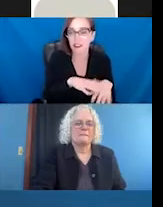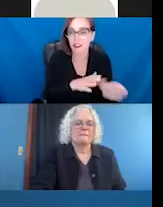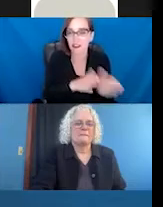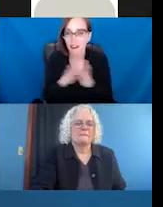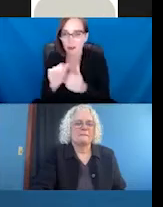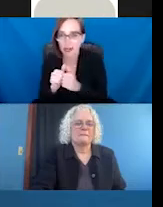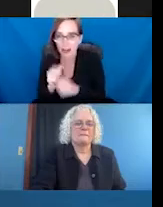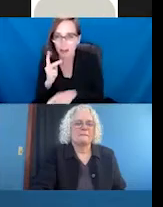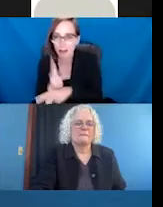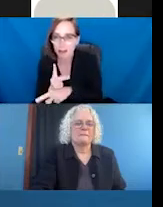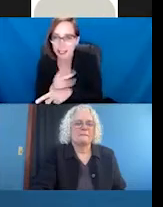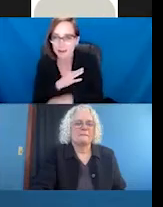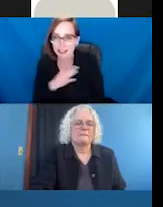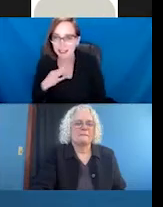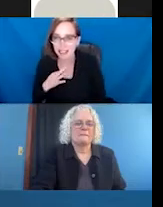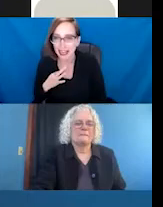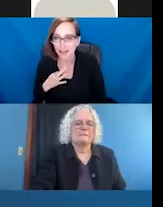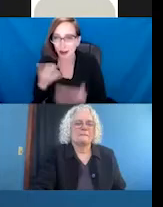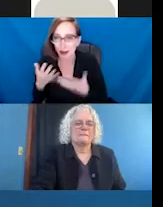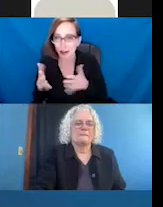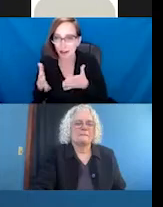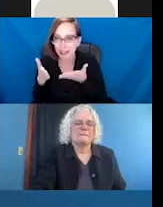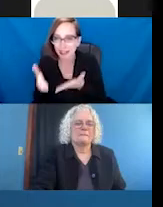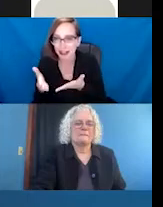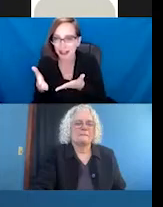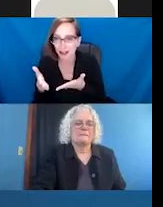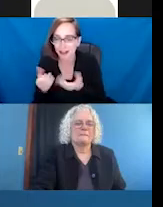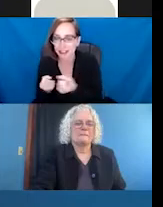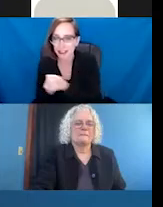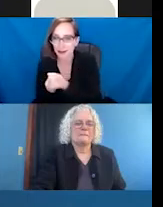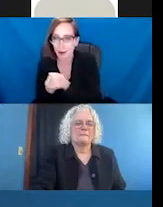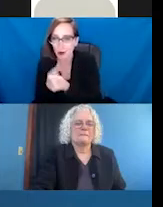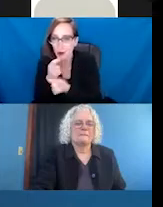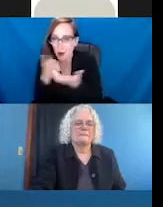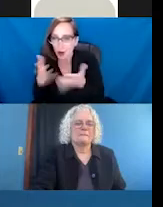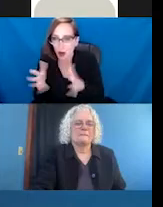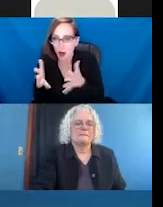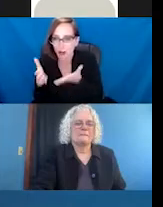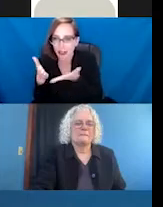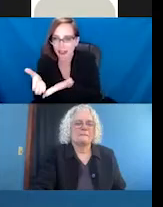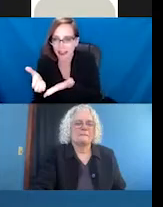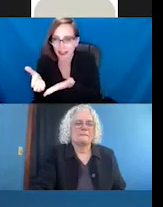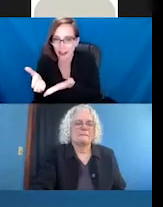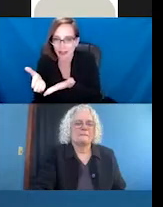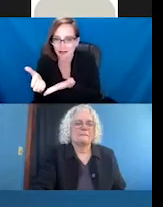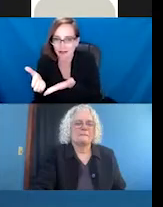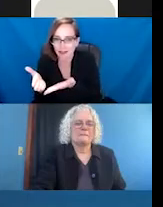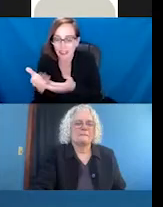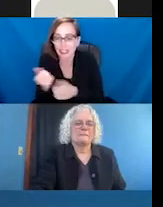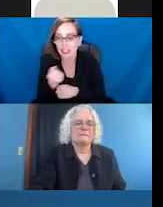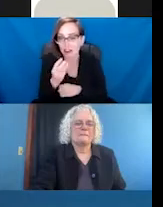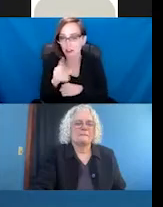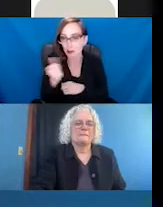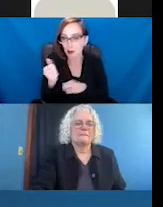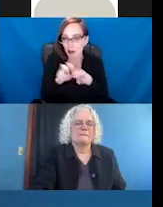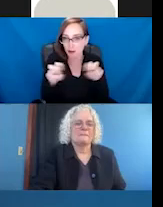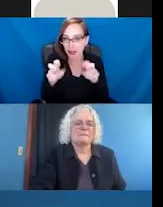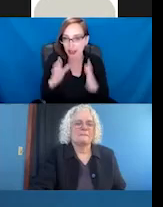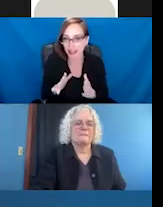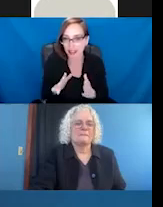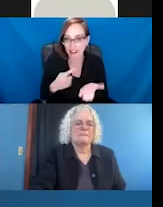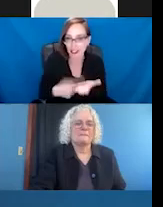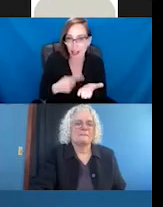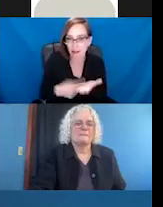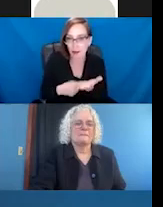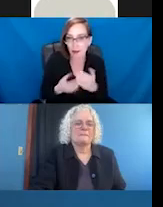needed for the healthcare workers that are already in the industry. A couple of our other panelists have talked about rising